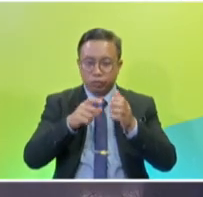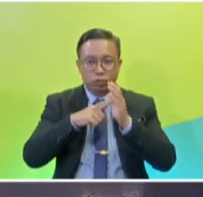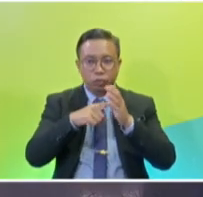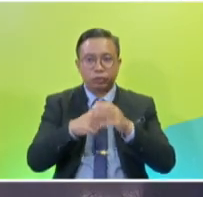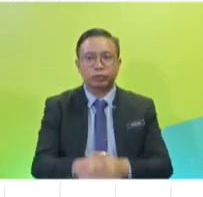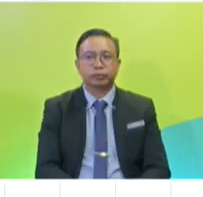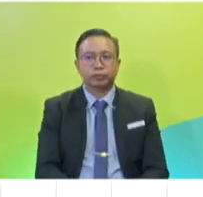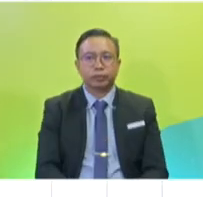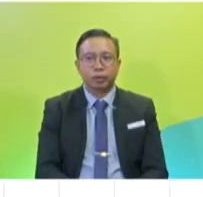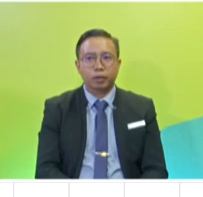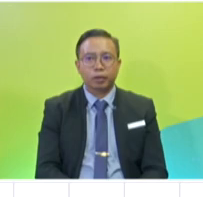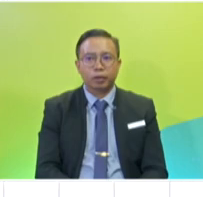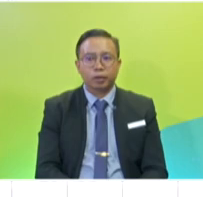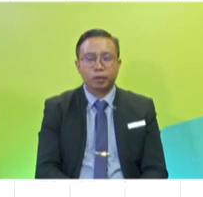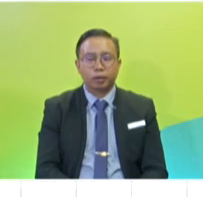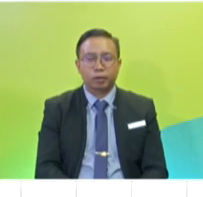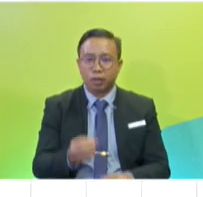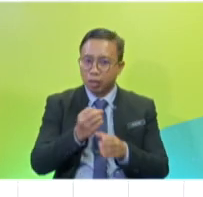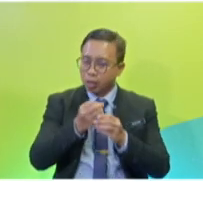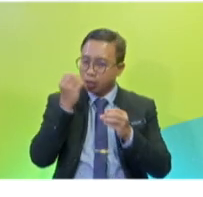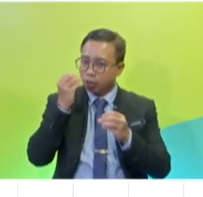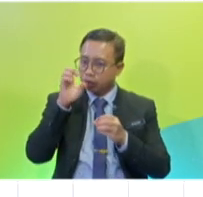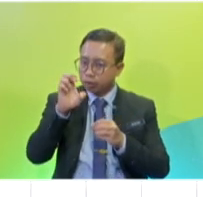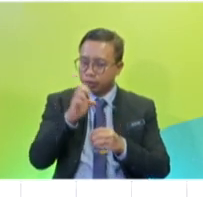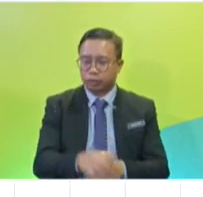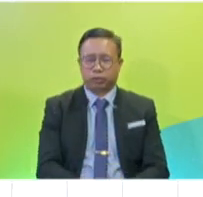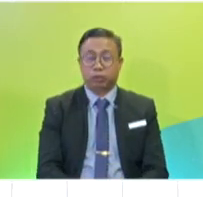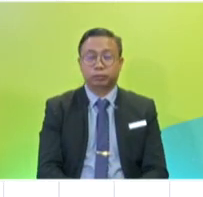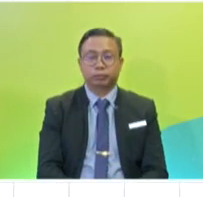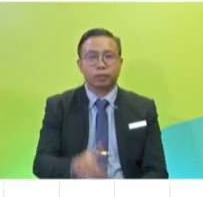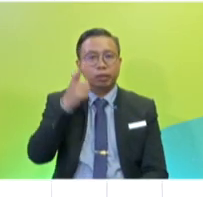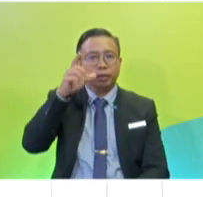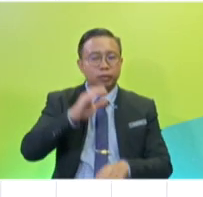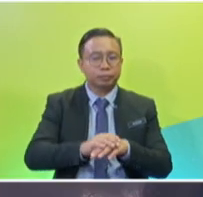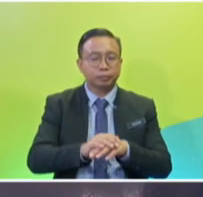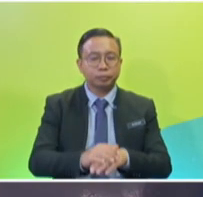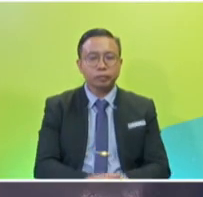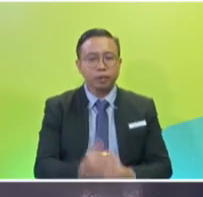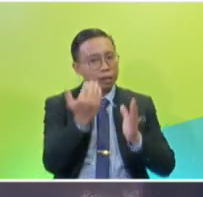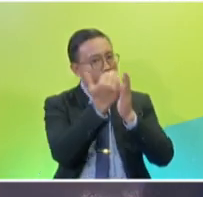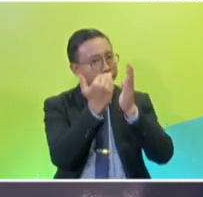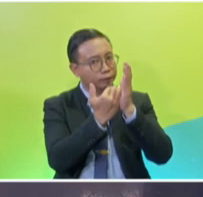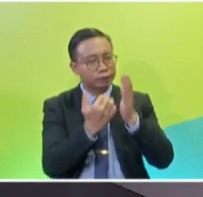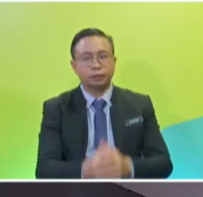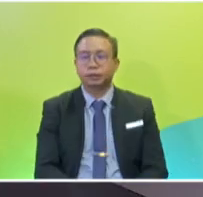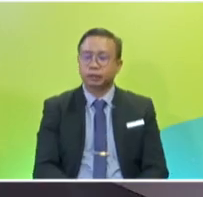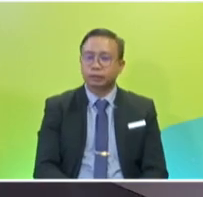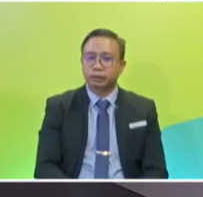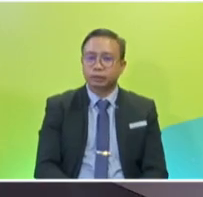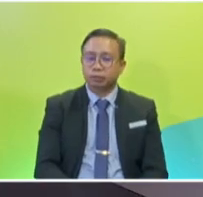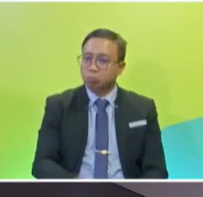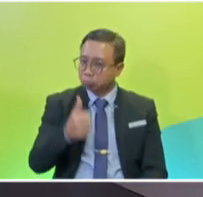so let me just go briefly on this LE. This will be the list. You can just look at the list later. All right, so this will be your spices in